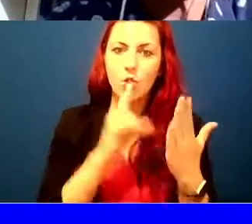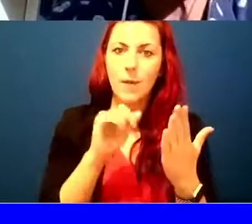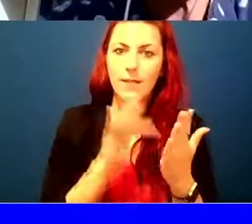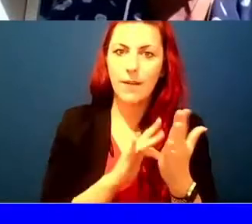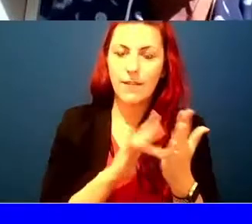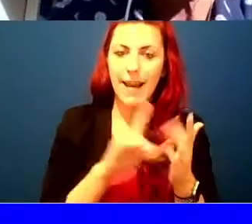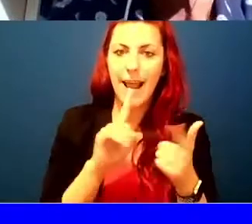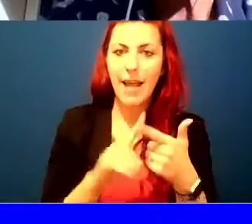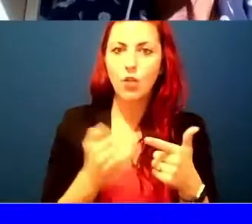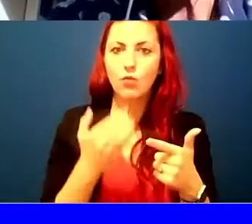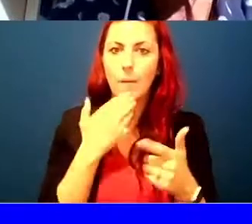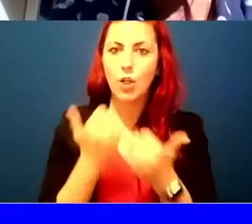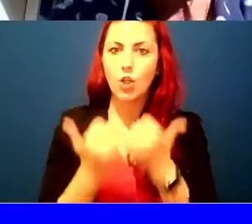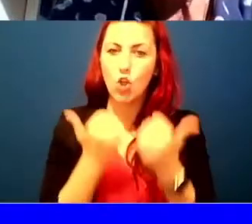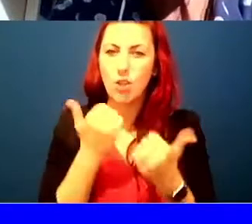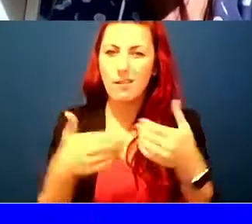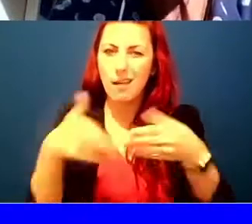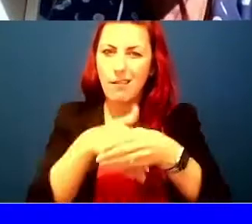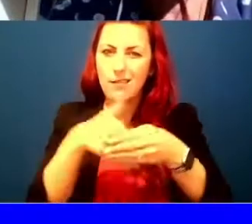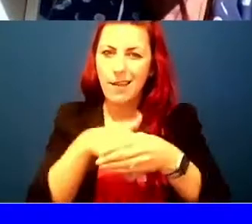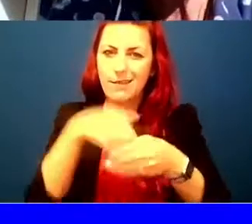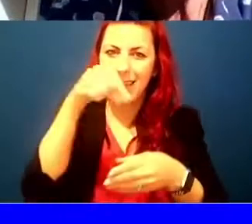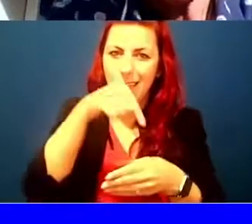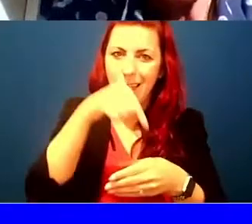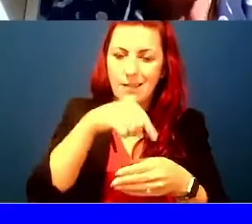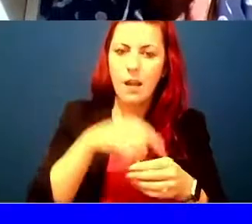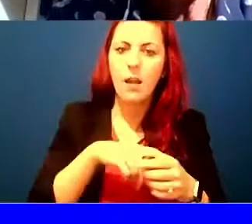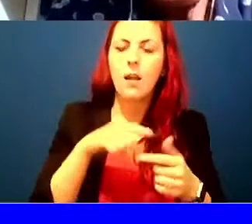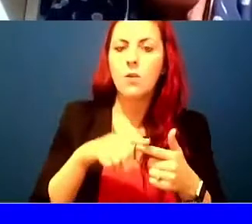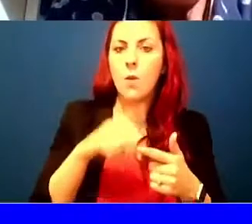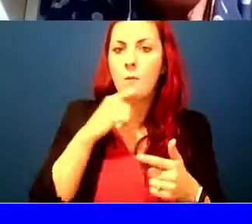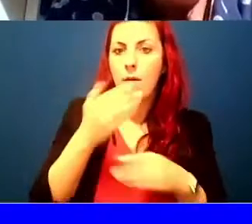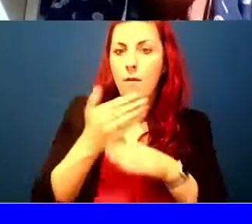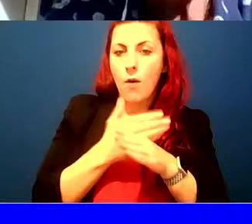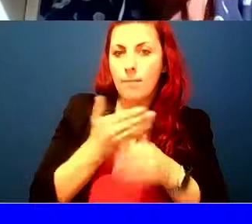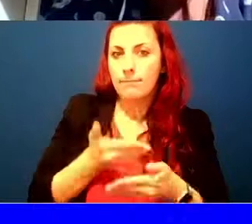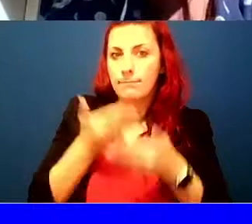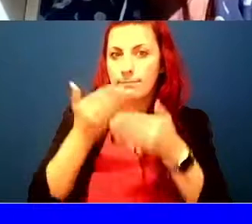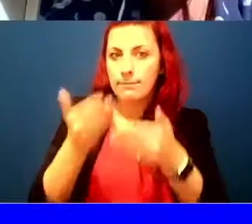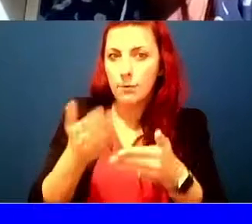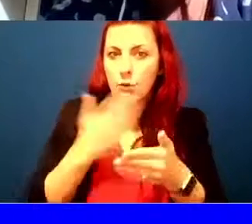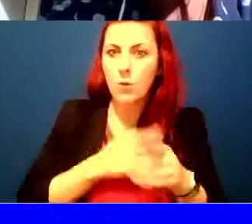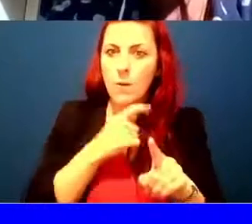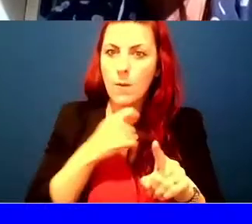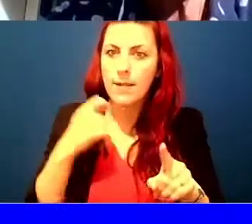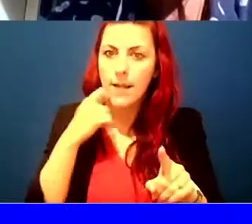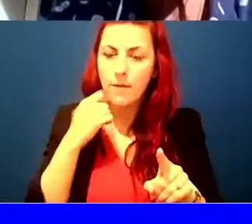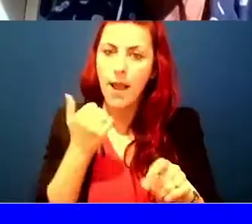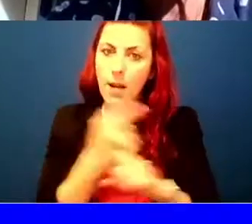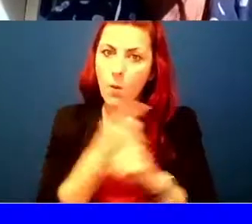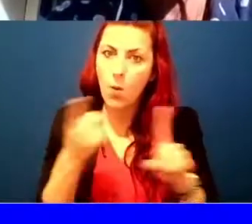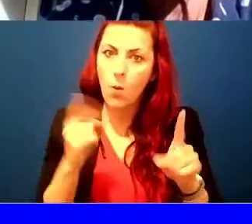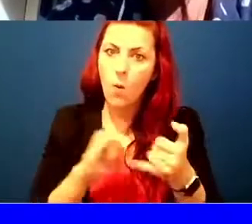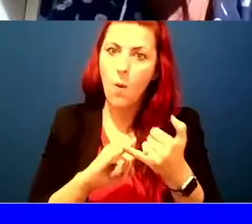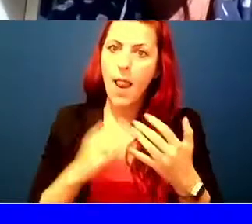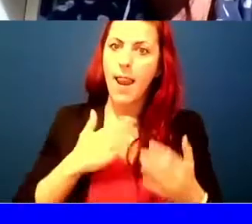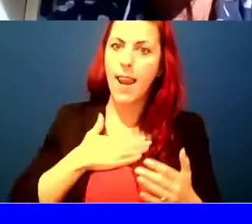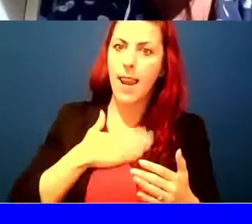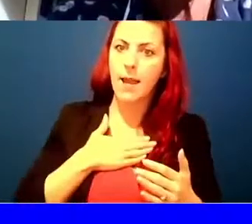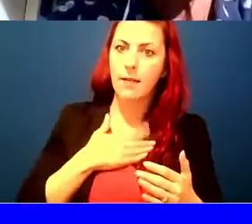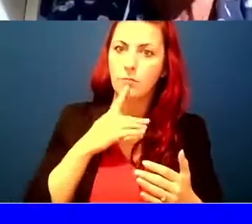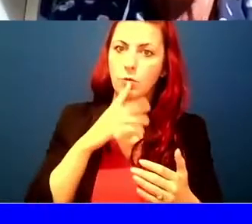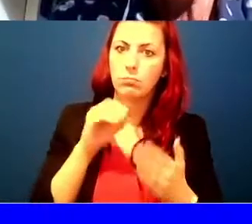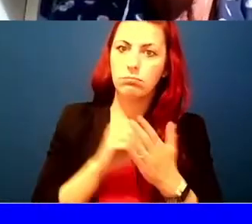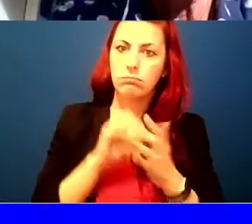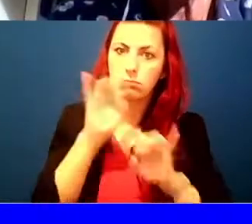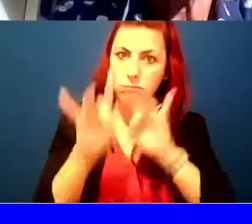justice context. And just before I hand to Áine, I'd just like to say that for anybody who would like to put questions